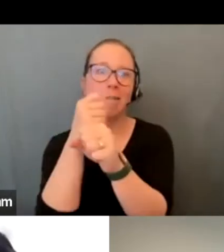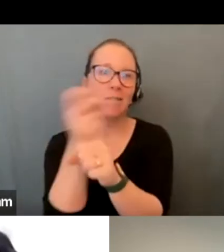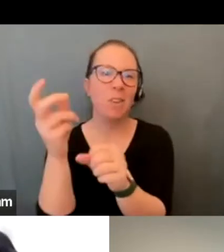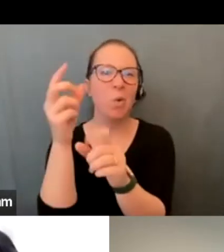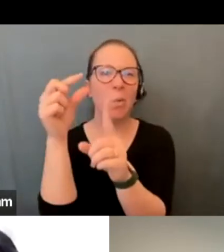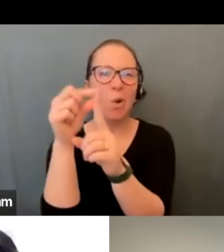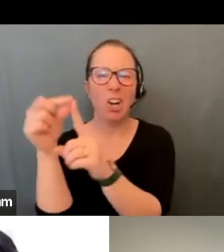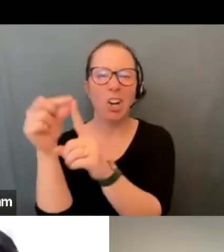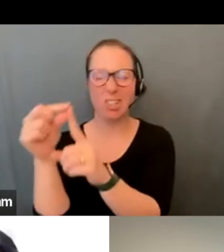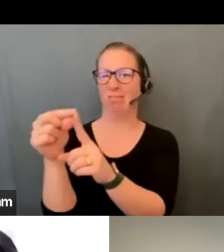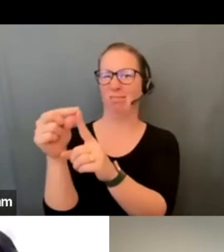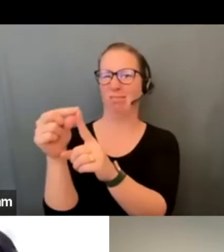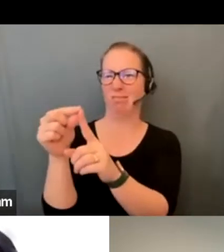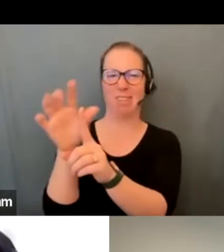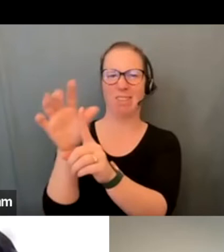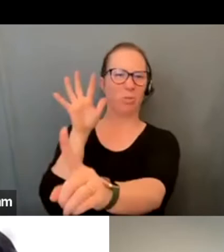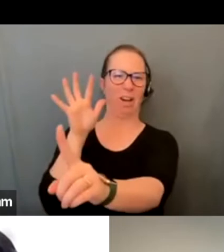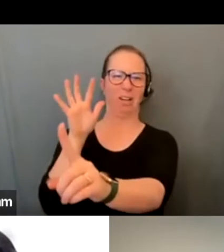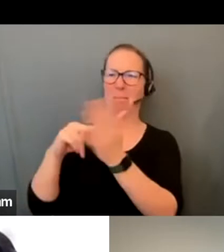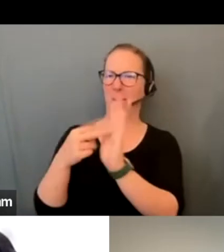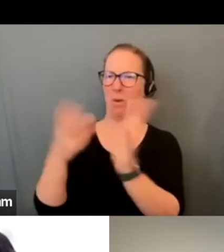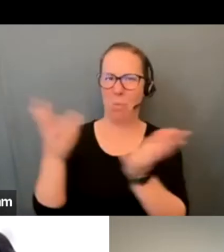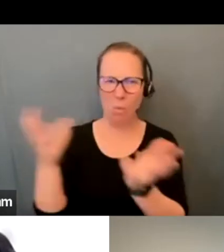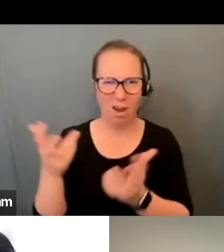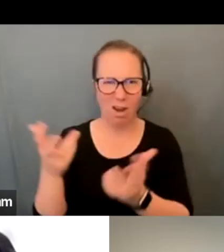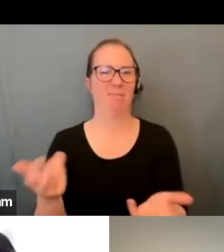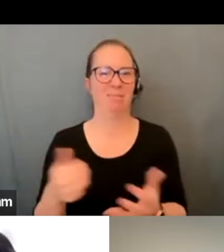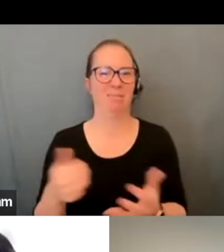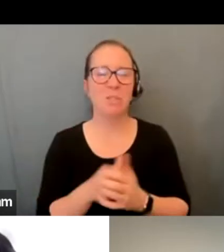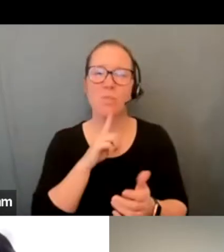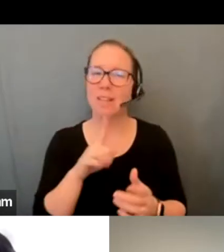this is the working relationships with each other and relationships with community.